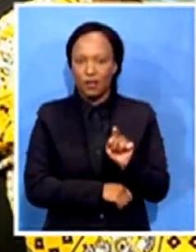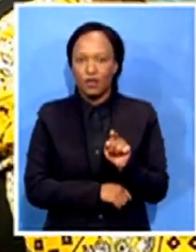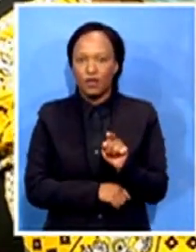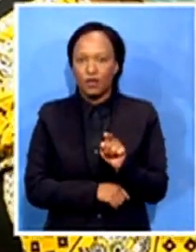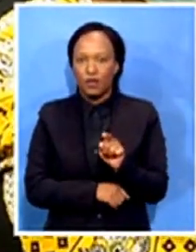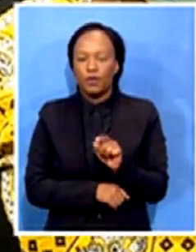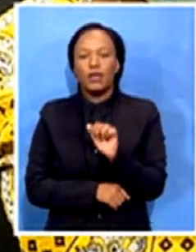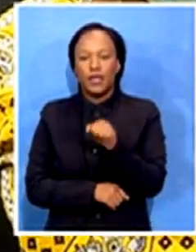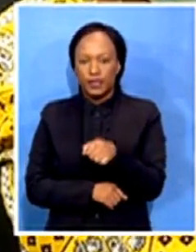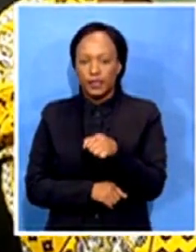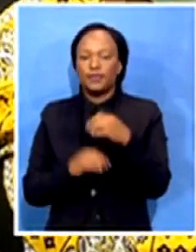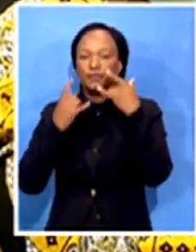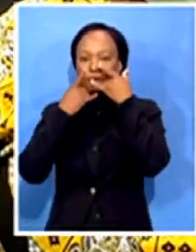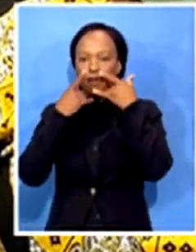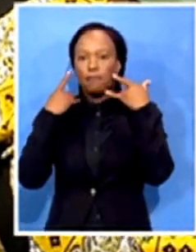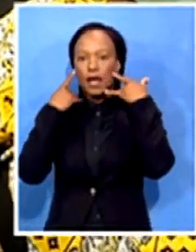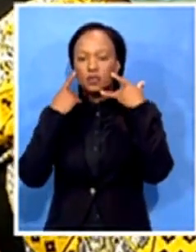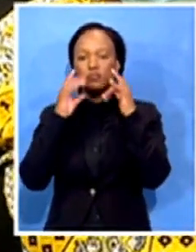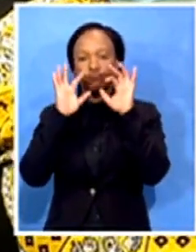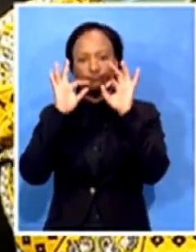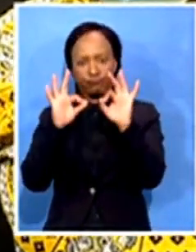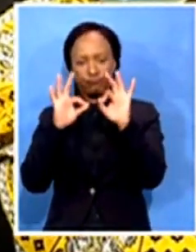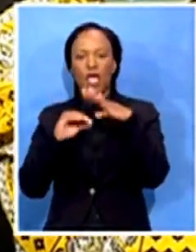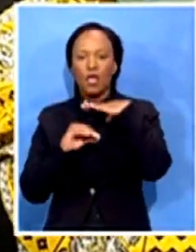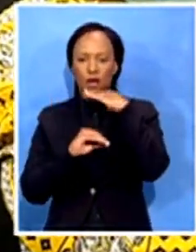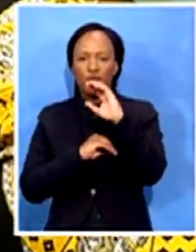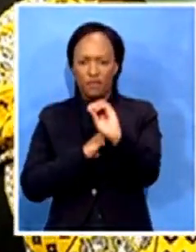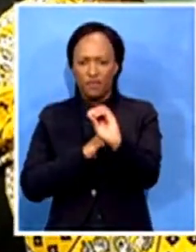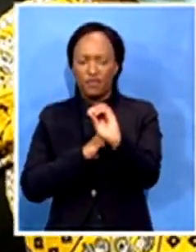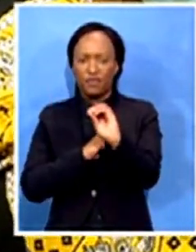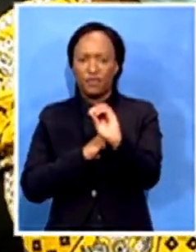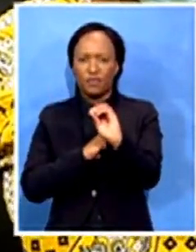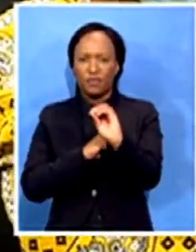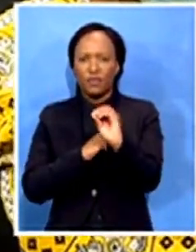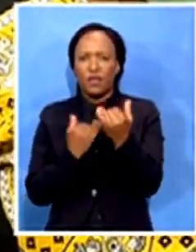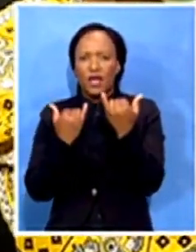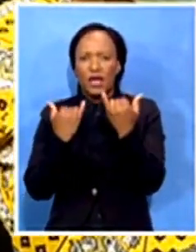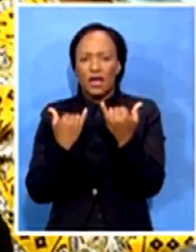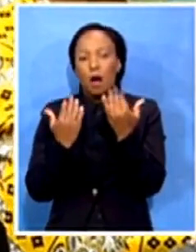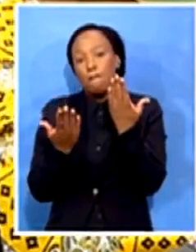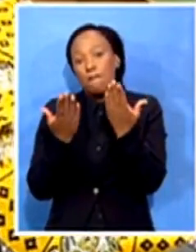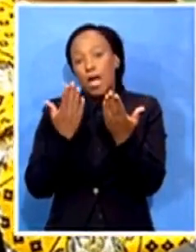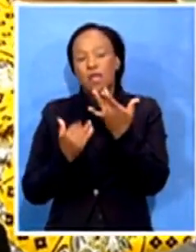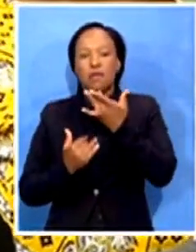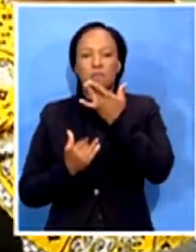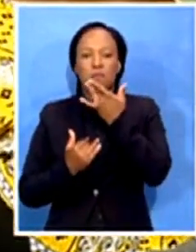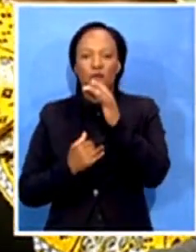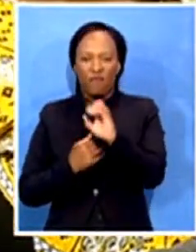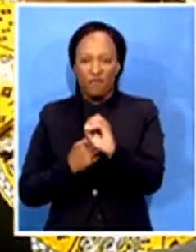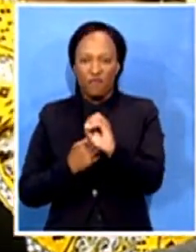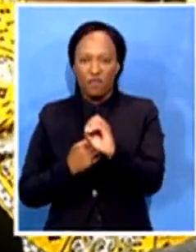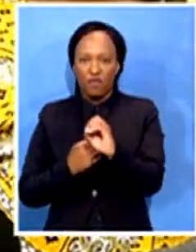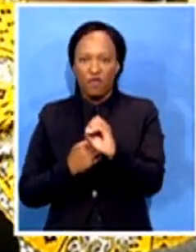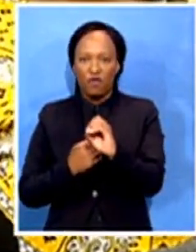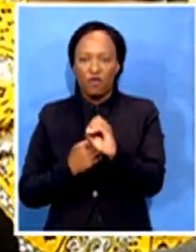appropriate. It may be just a matter of preference because they come in different types. If I